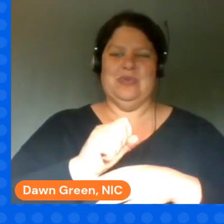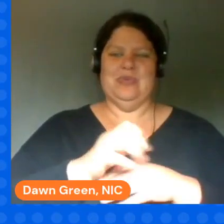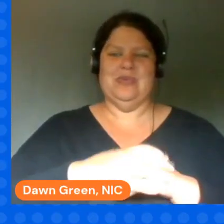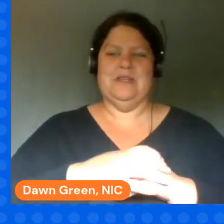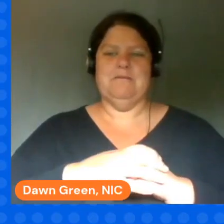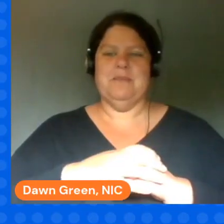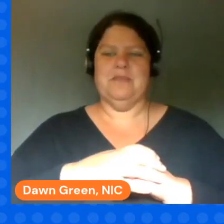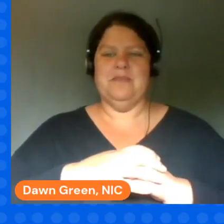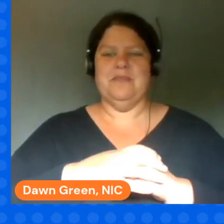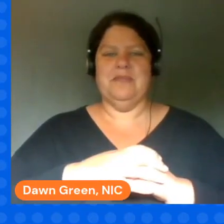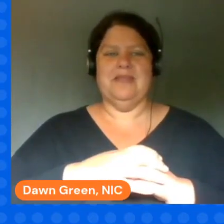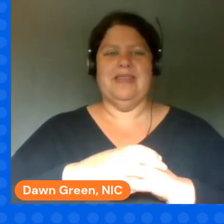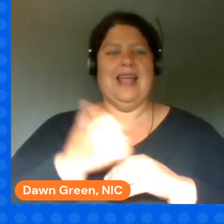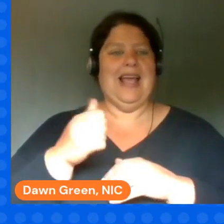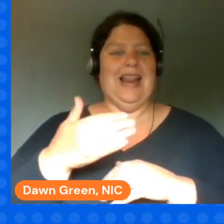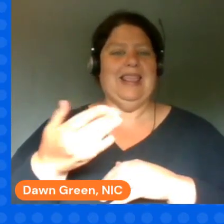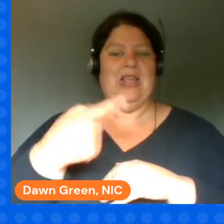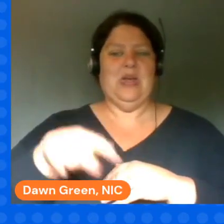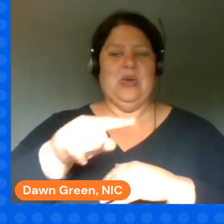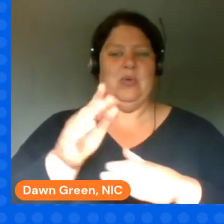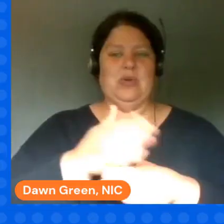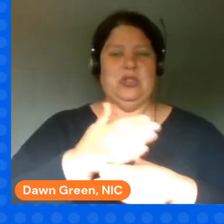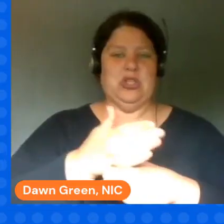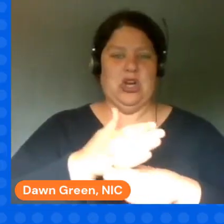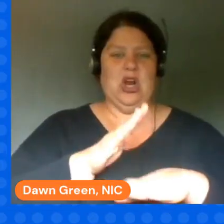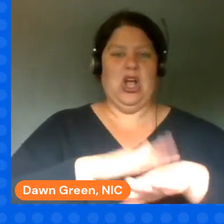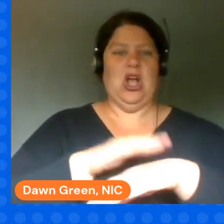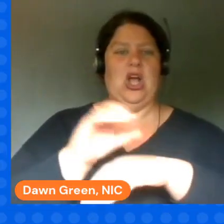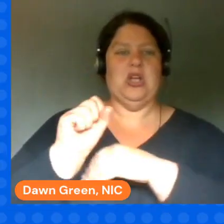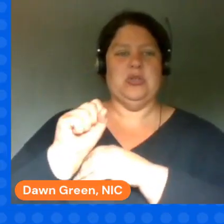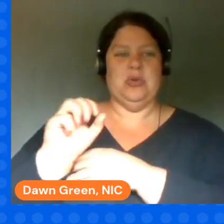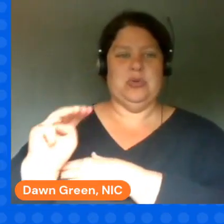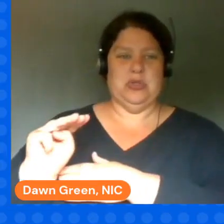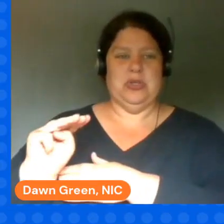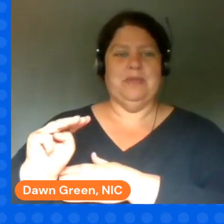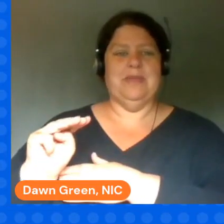you share on the social media platforms that Eric shared